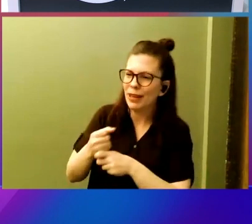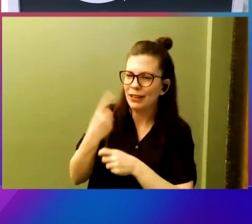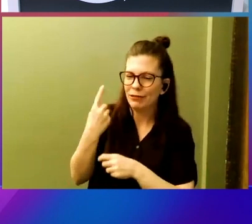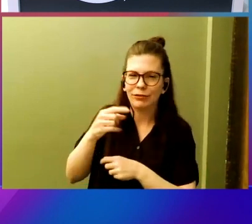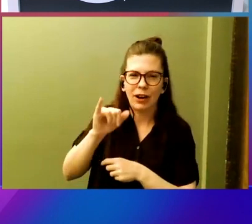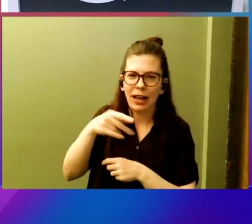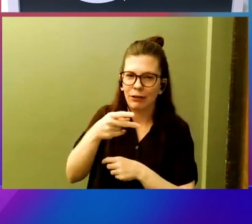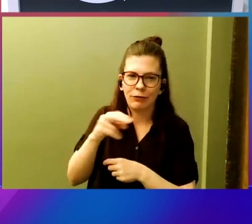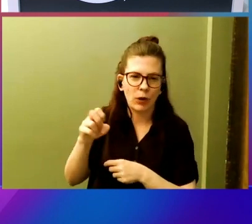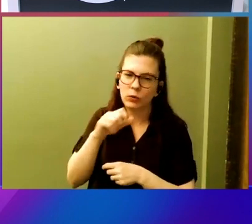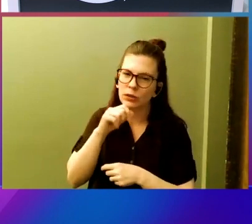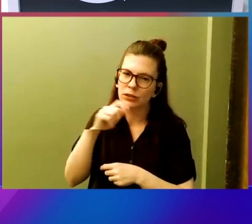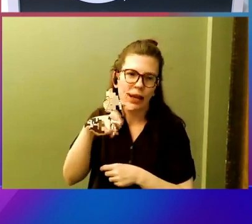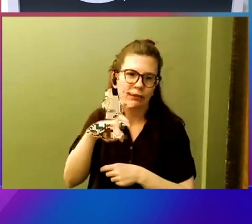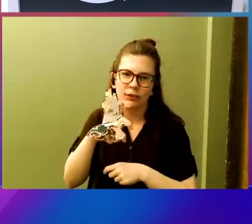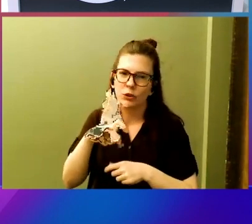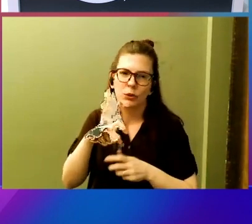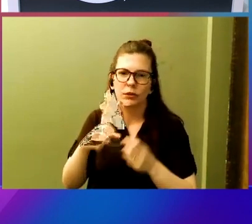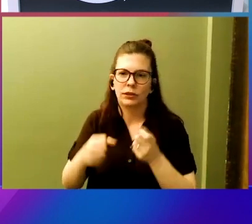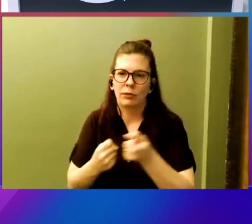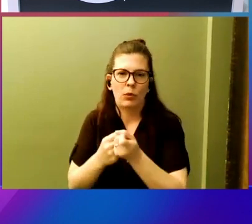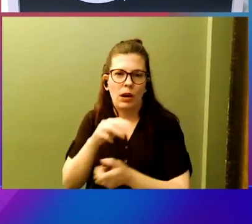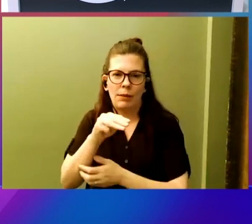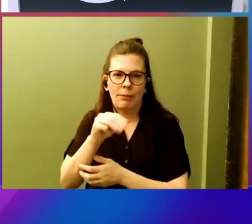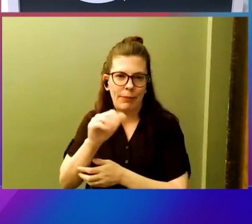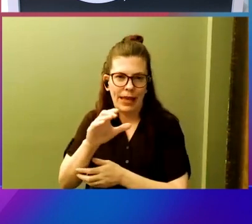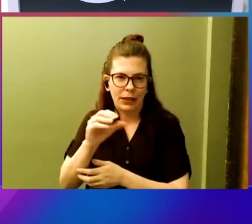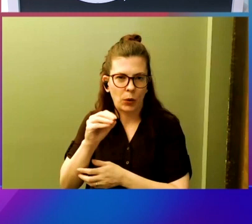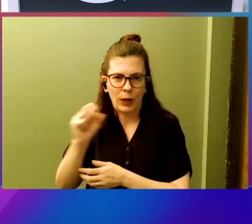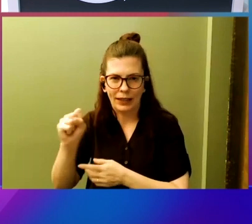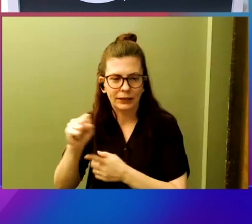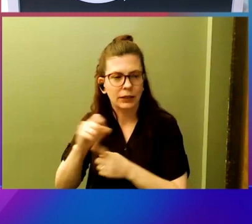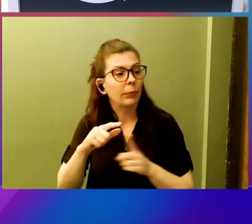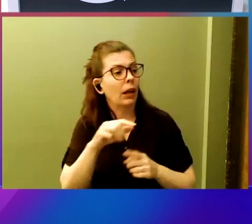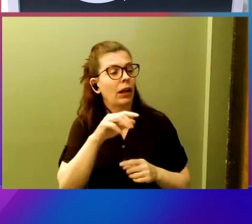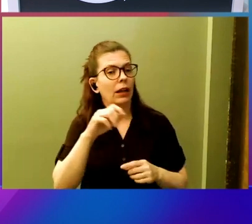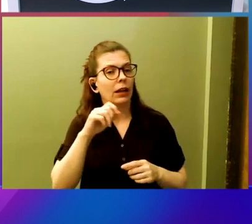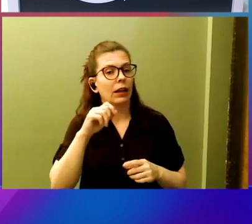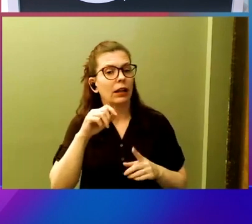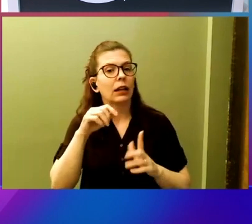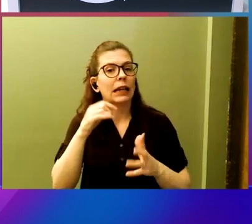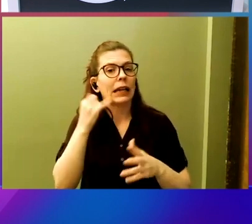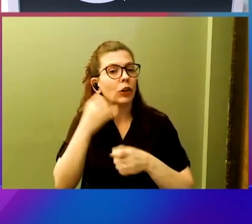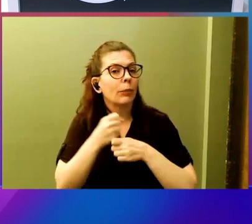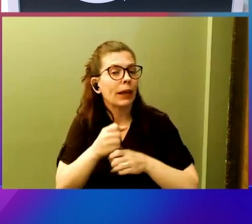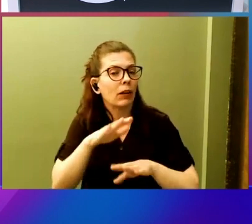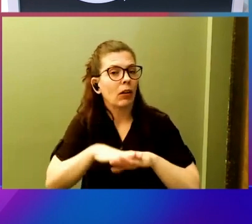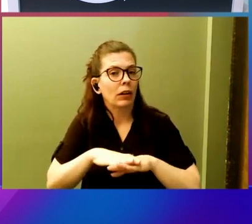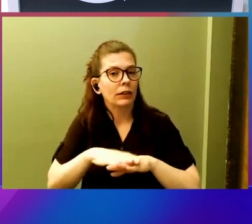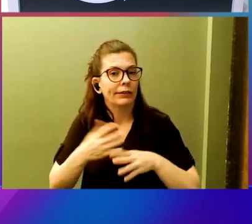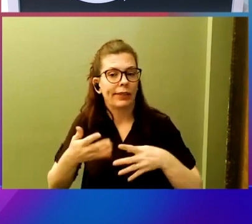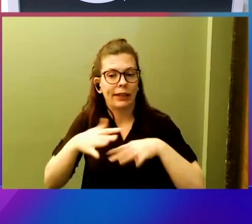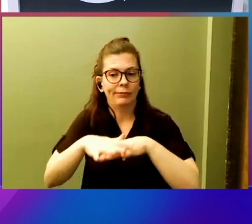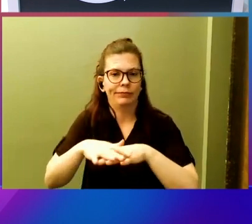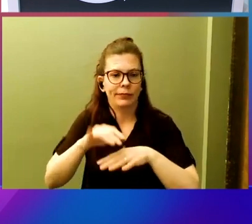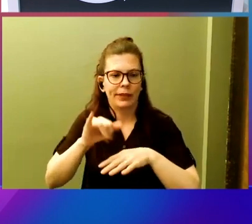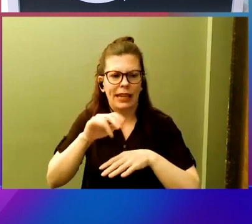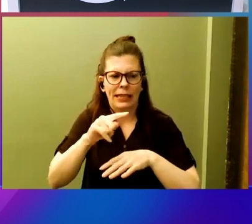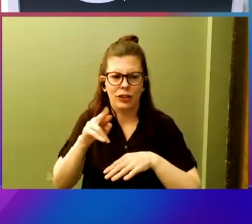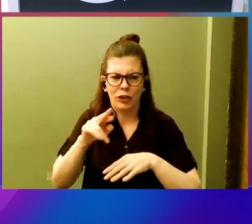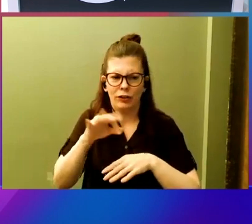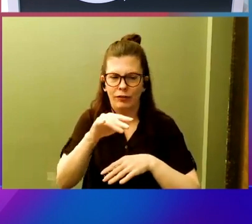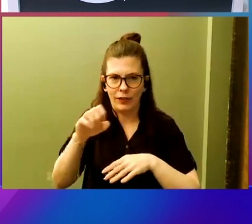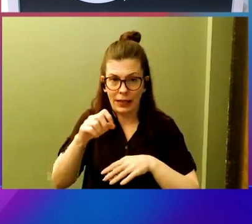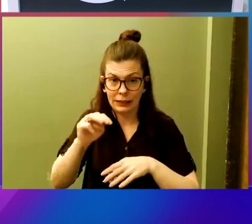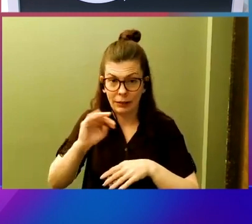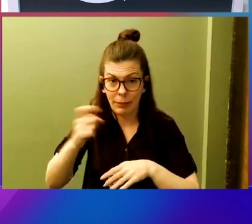natively support Mac OS or Apple Macs, then you can continue building it on Intel-based Macs. And it comes down to what your own priorities are.